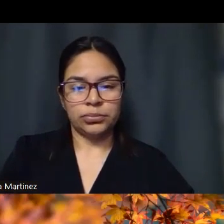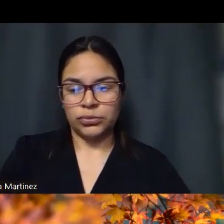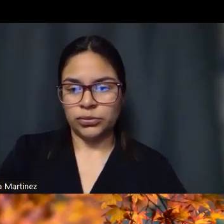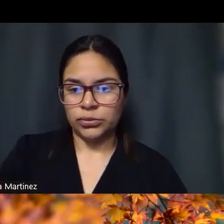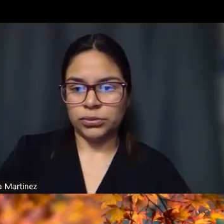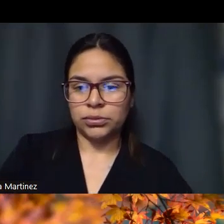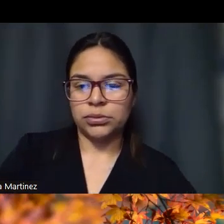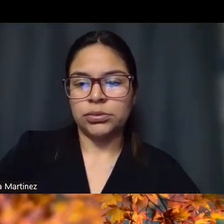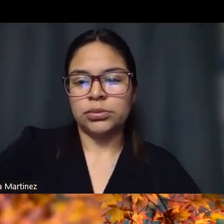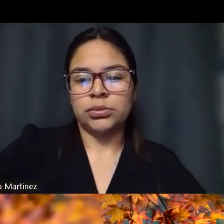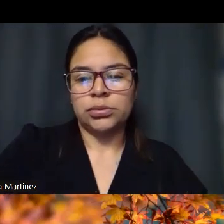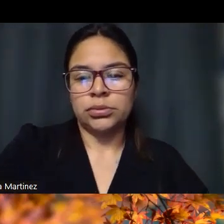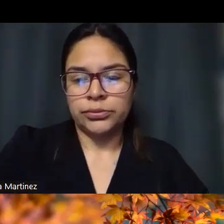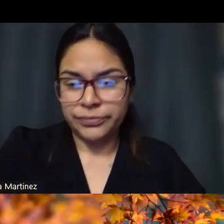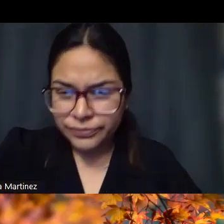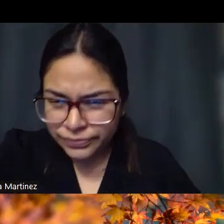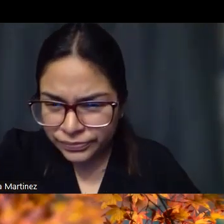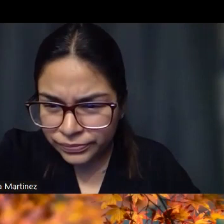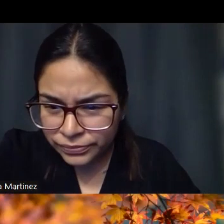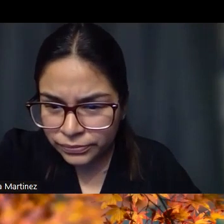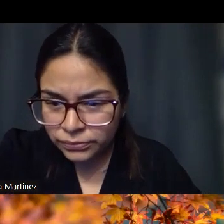Thank you, Achilles.